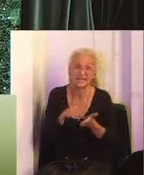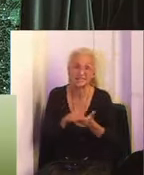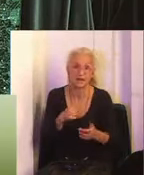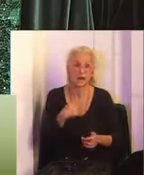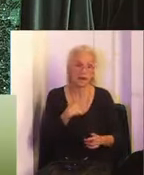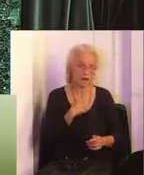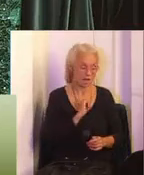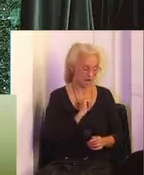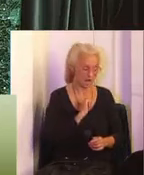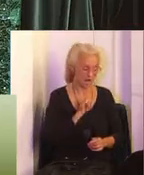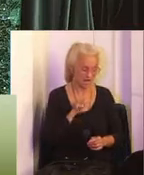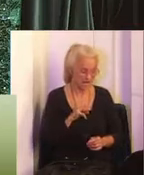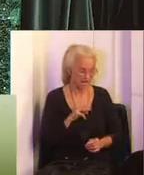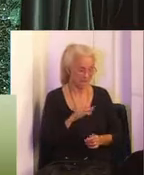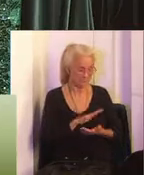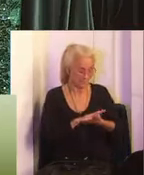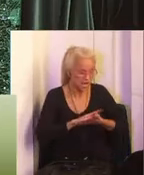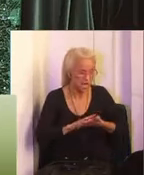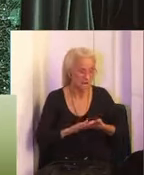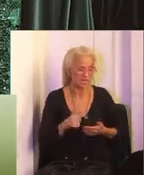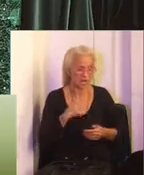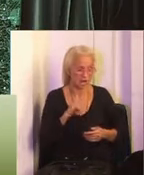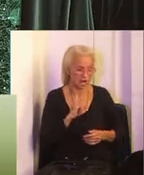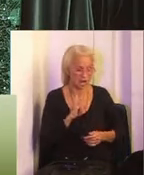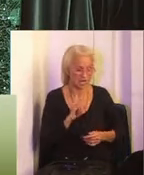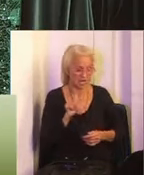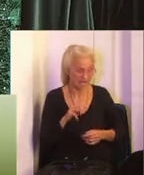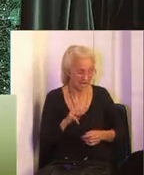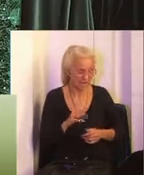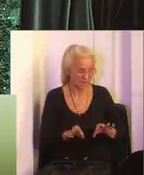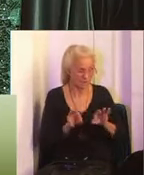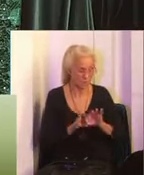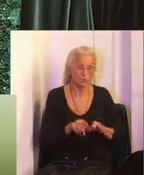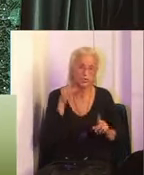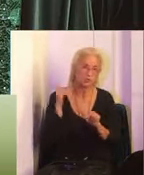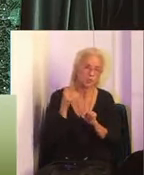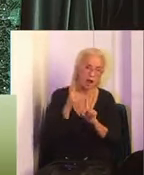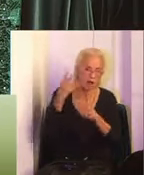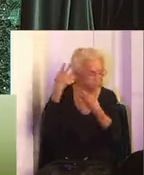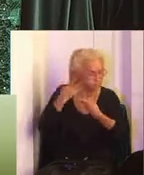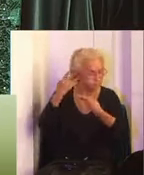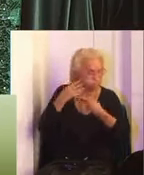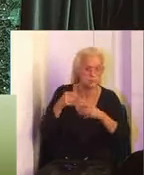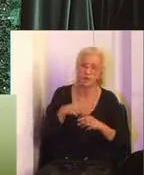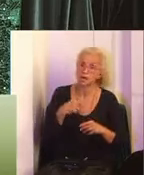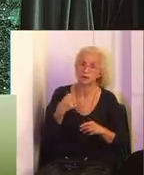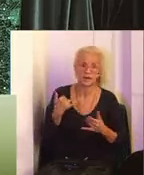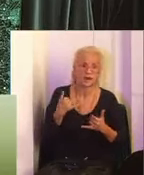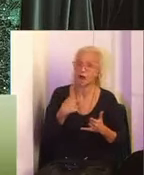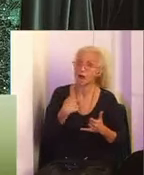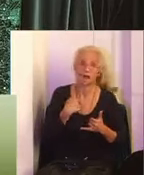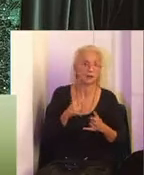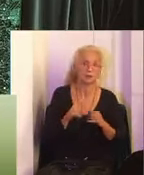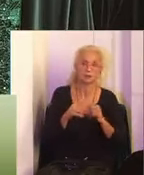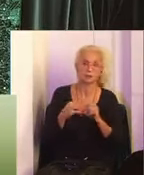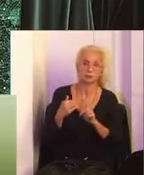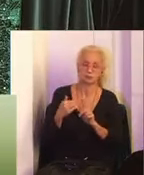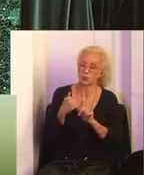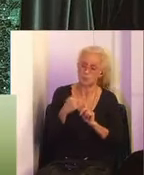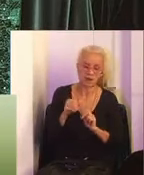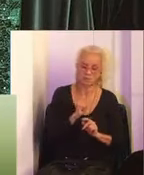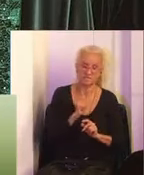I am kind. I am important. And when you remind yourself of that, and I remind myself of that, it keeps me from a